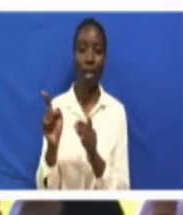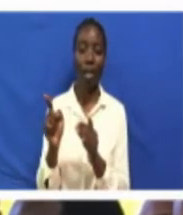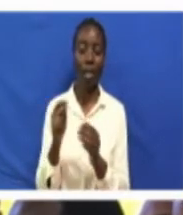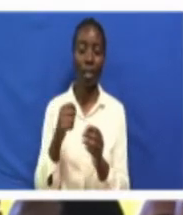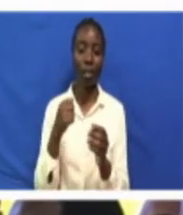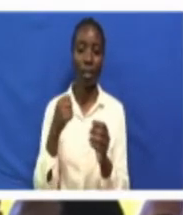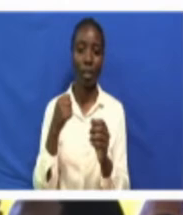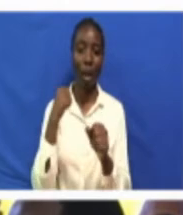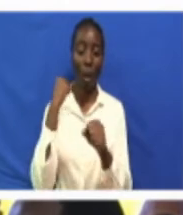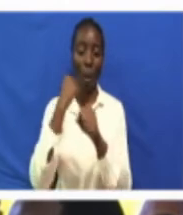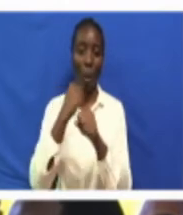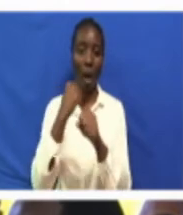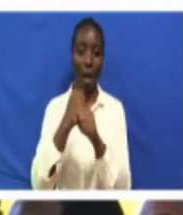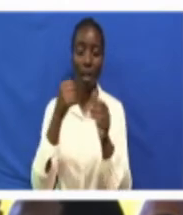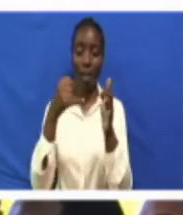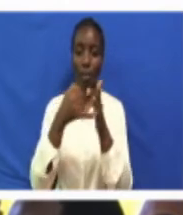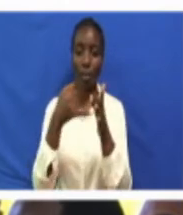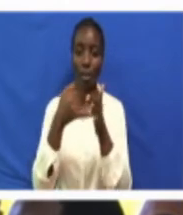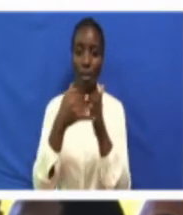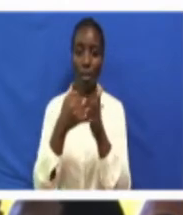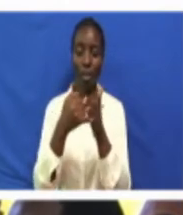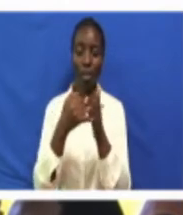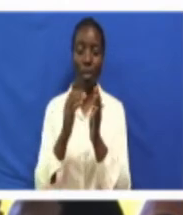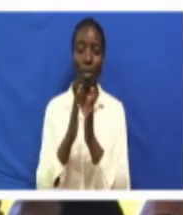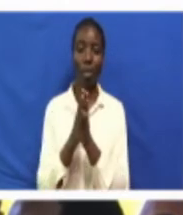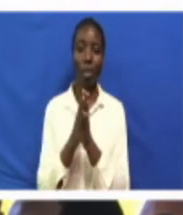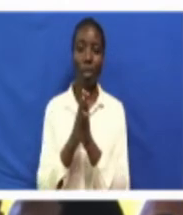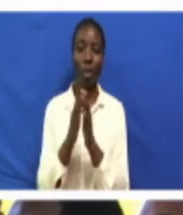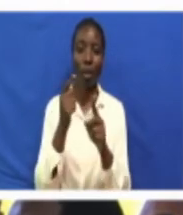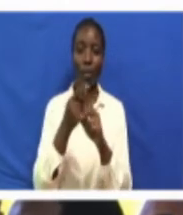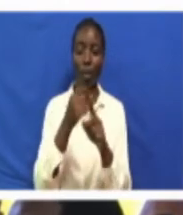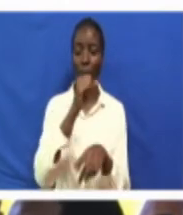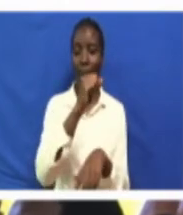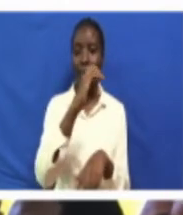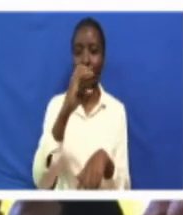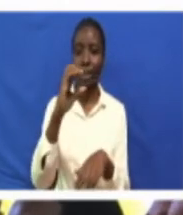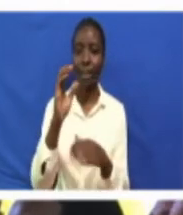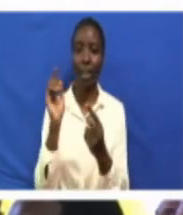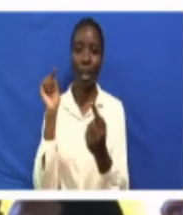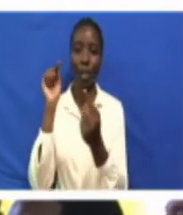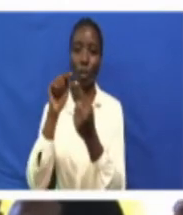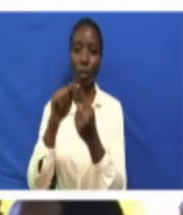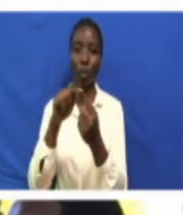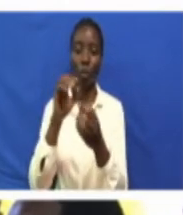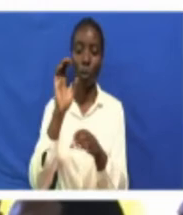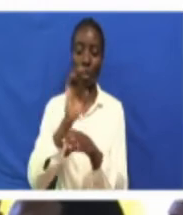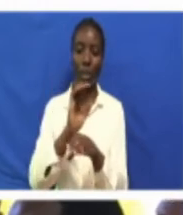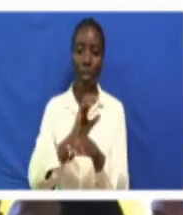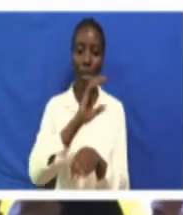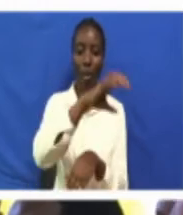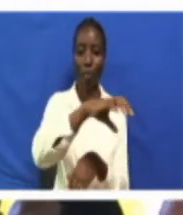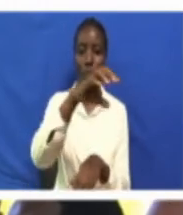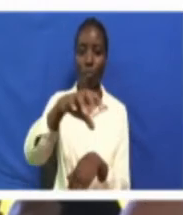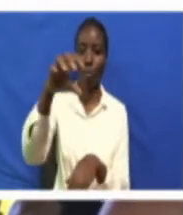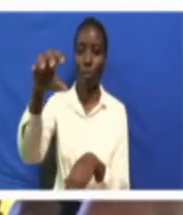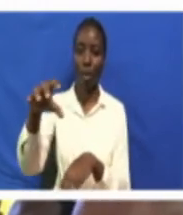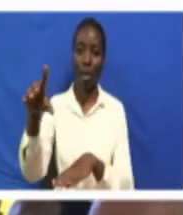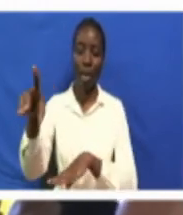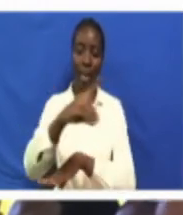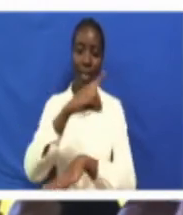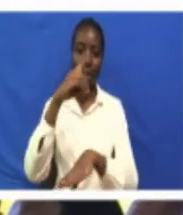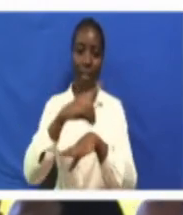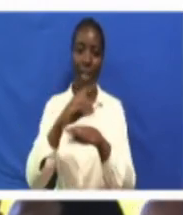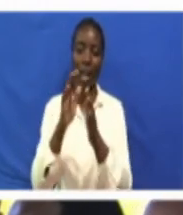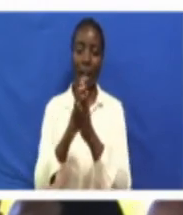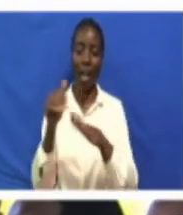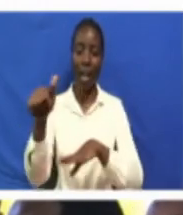effort and Compass participation of our stakeholders from small Christian communities to their station parishes daeneries and to the